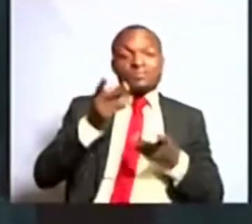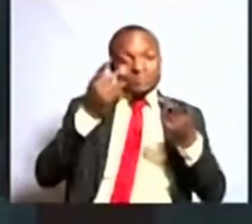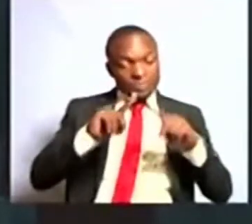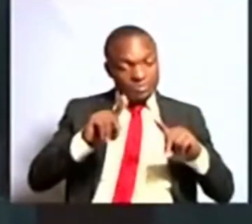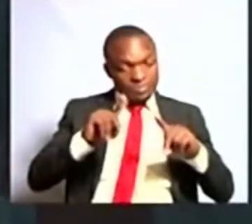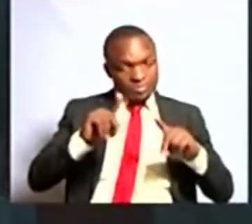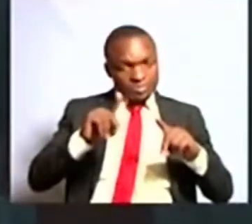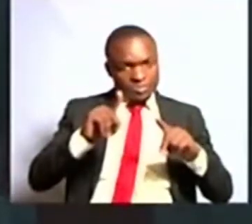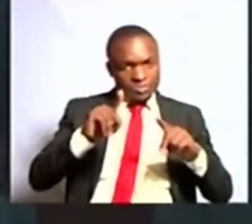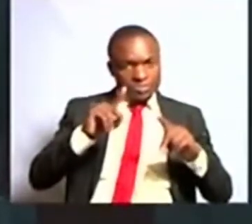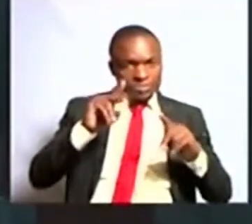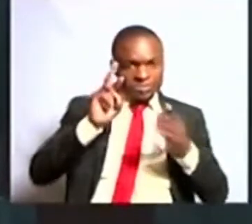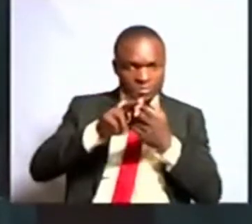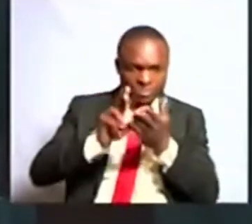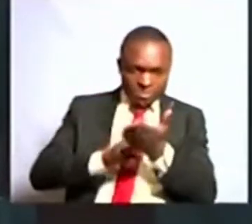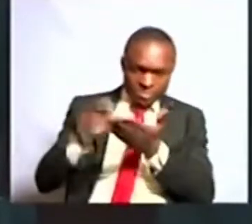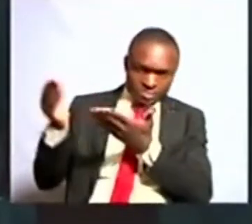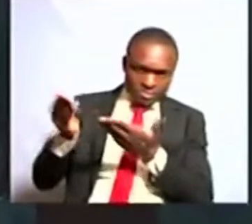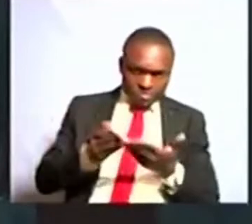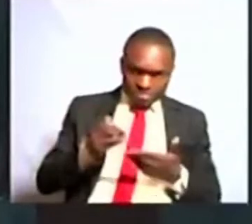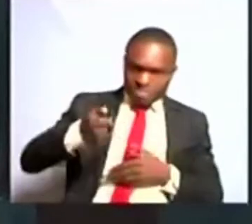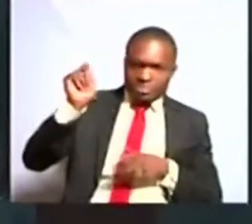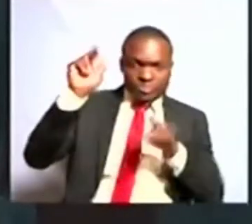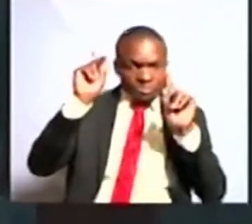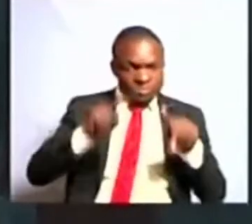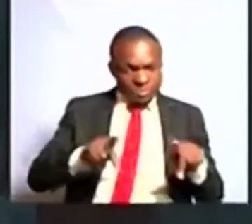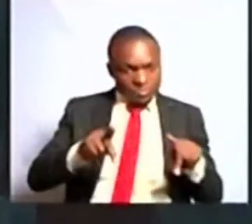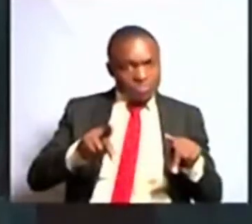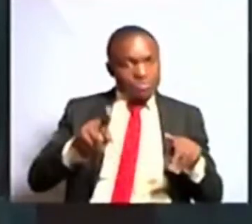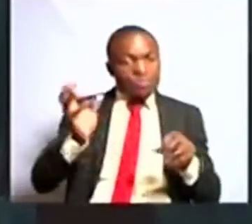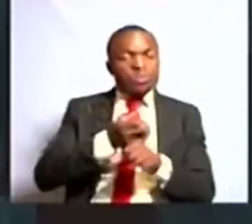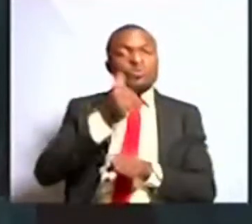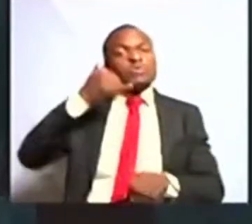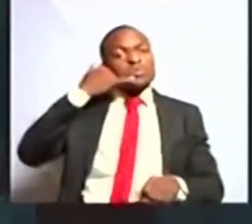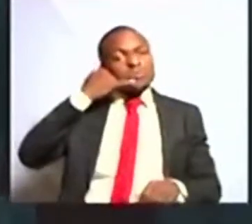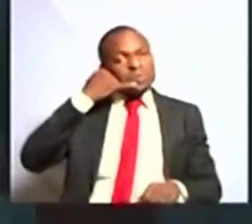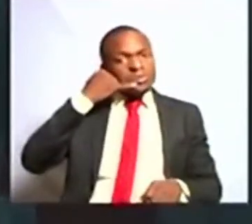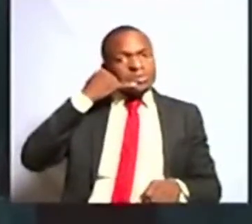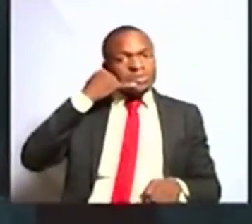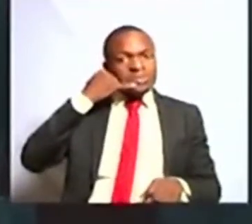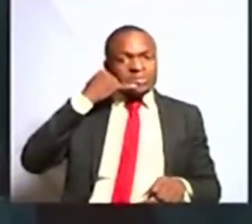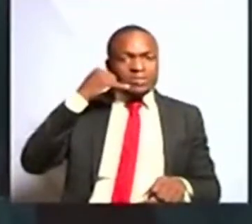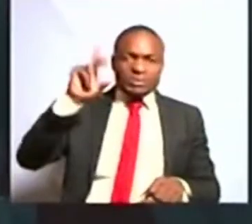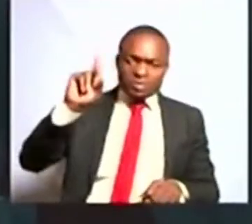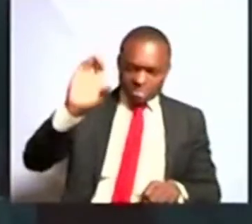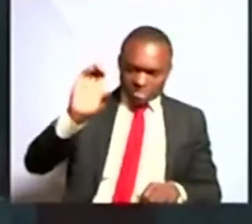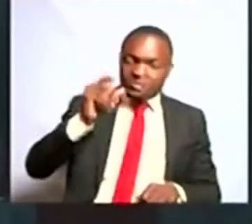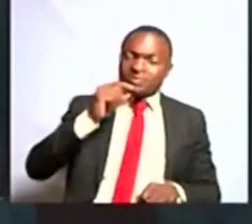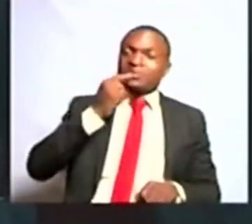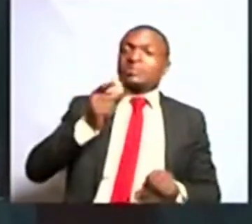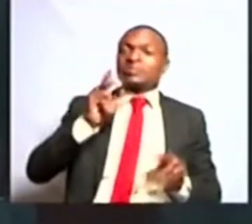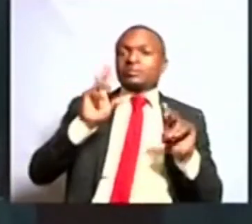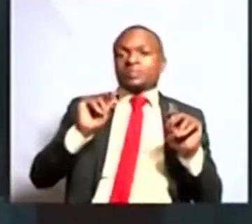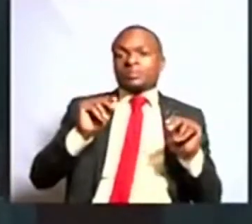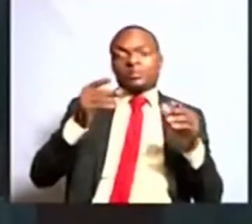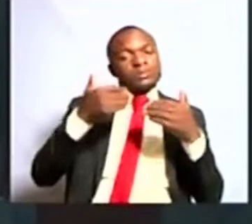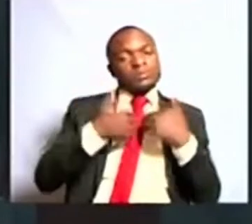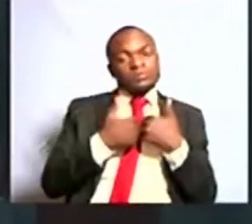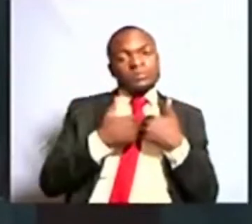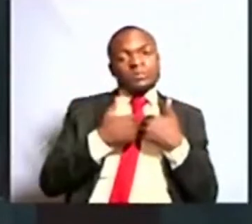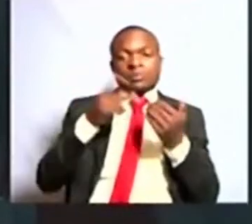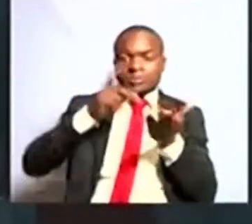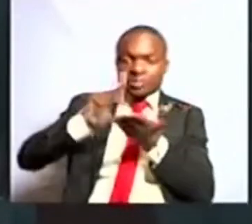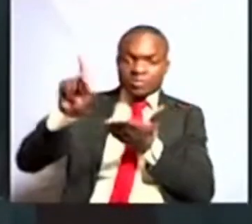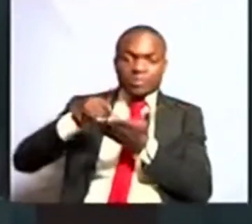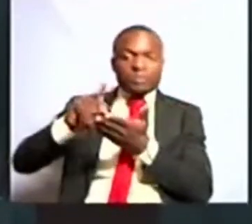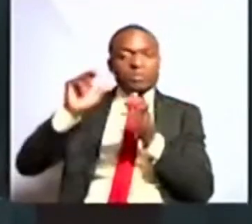audit report came out, I personally got a call from the one who was the DC to say, no, I had the